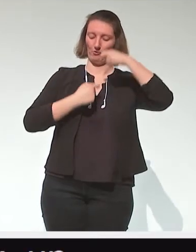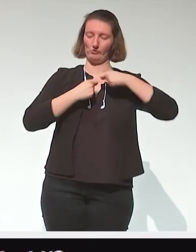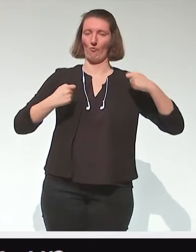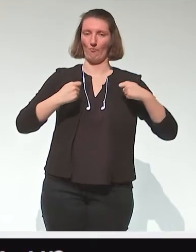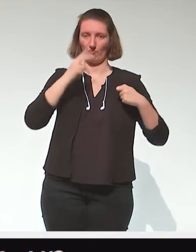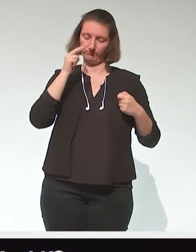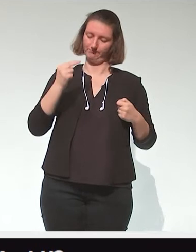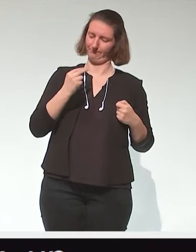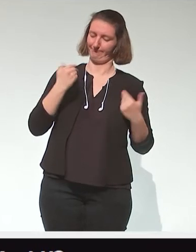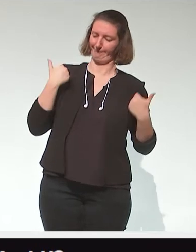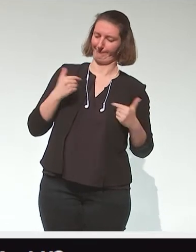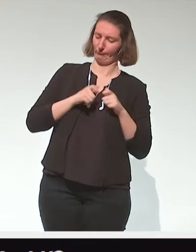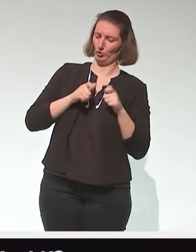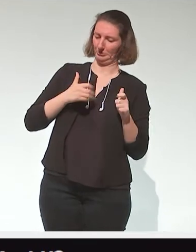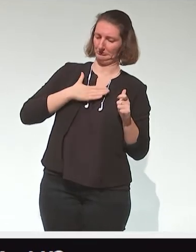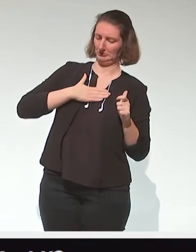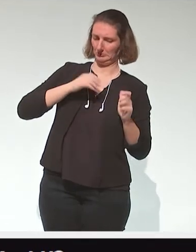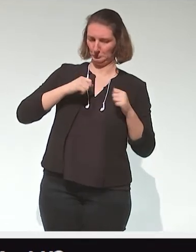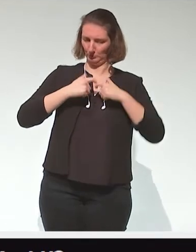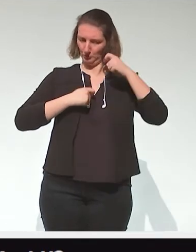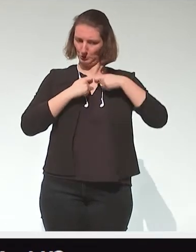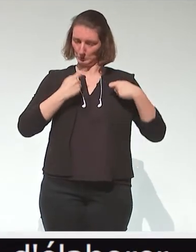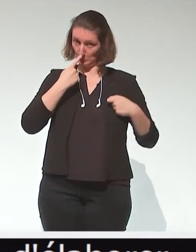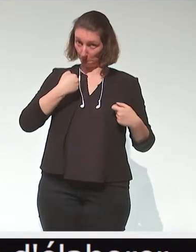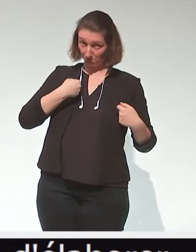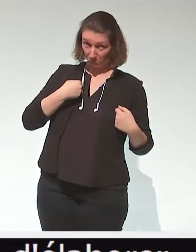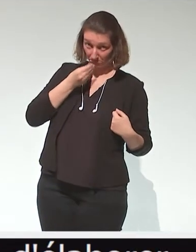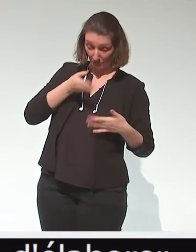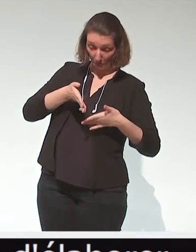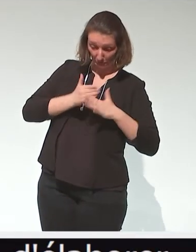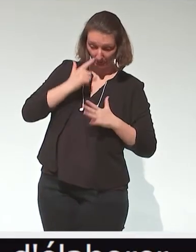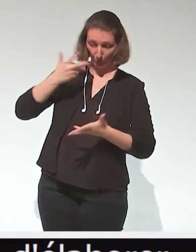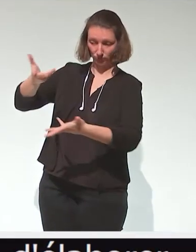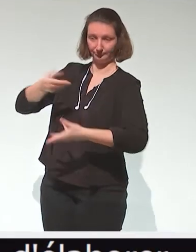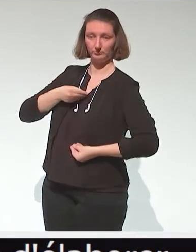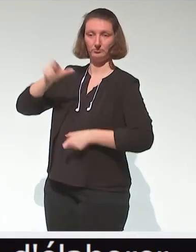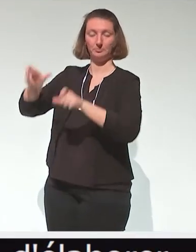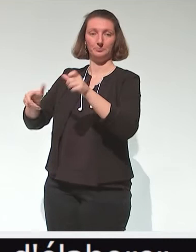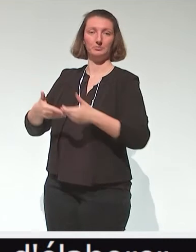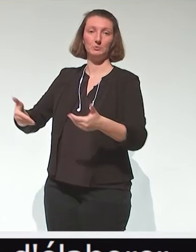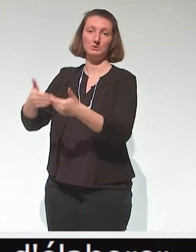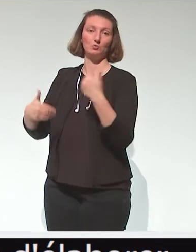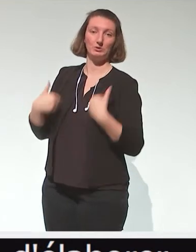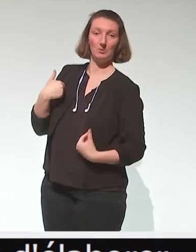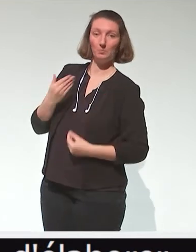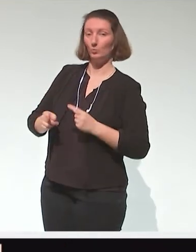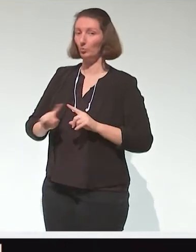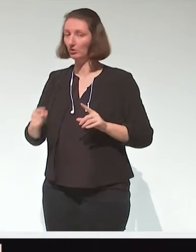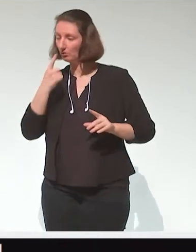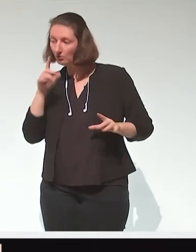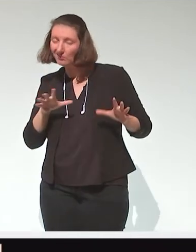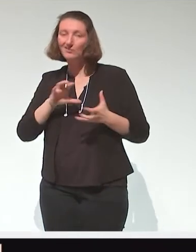including a self-assessment tool, so that they can check whether they are ready or